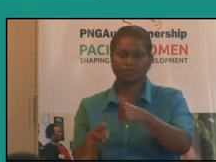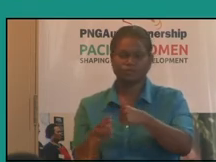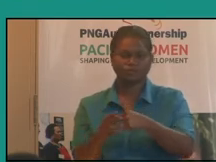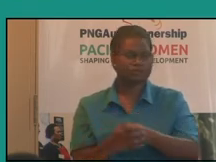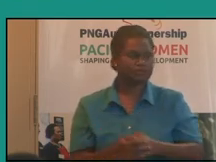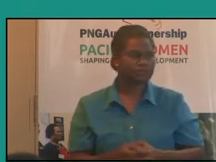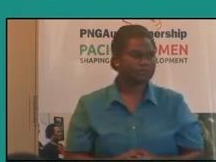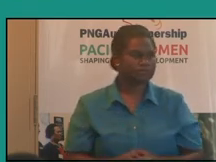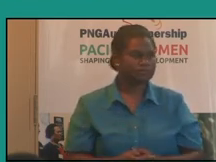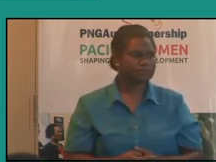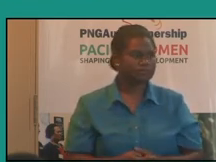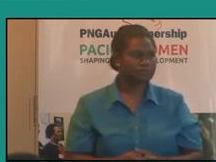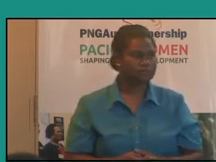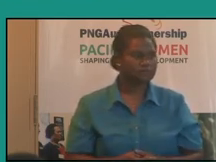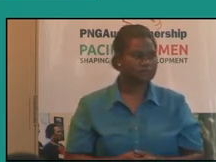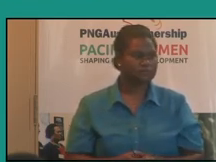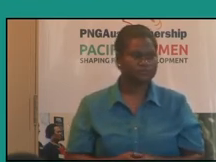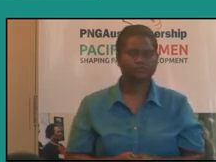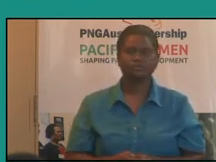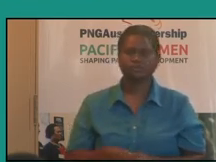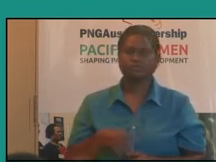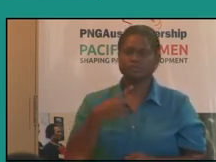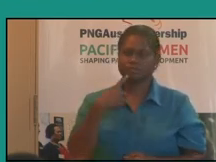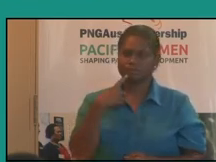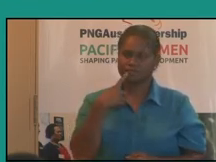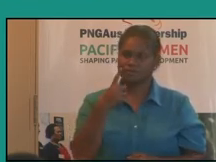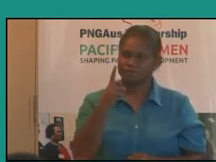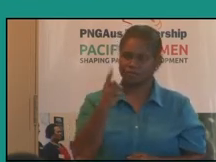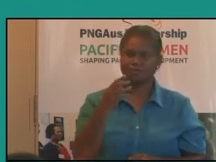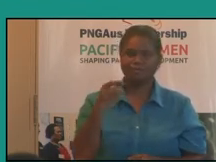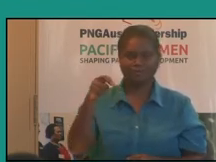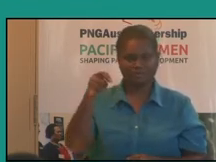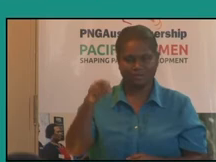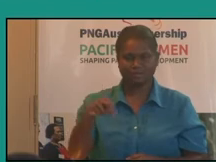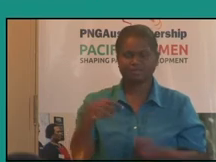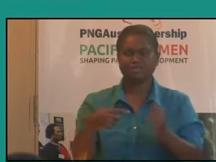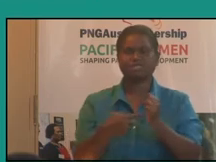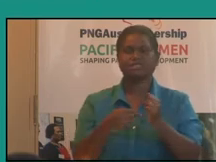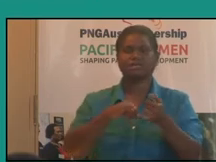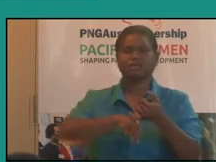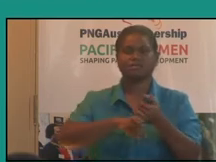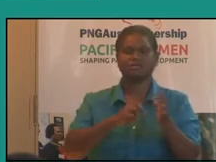it really dawned on me that we really need to have the TSM. Because even the women